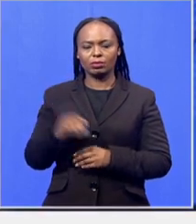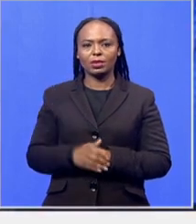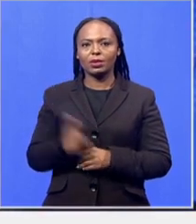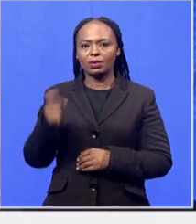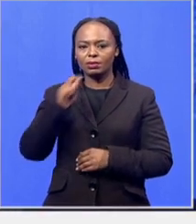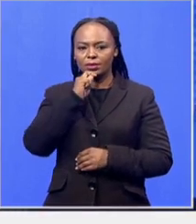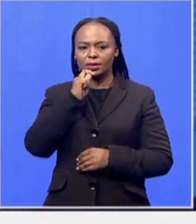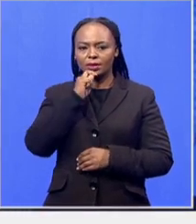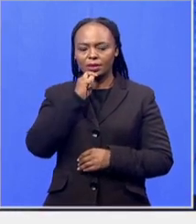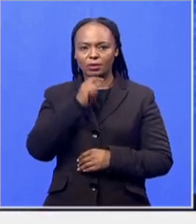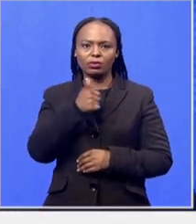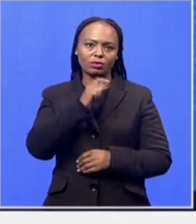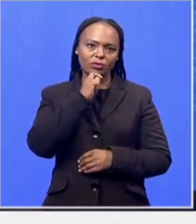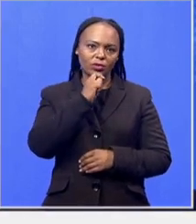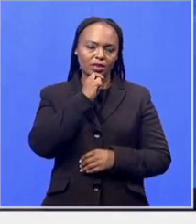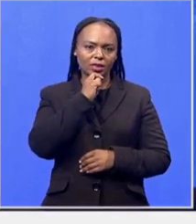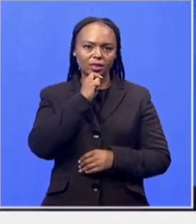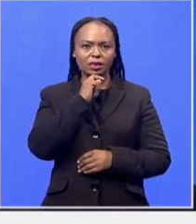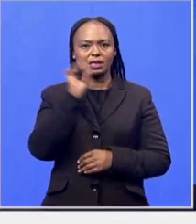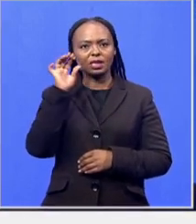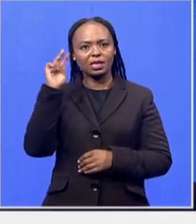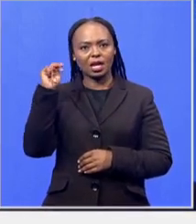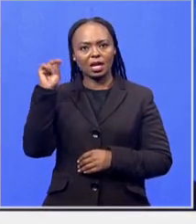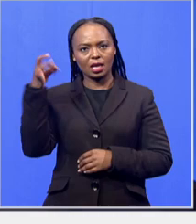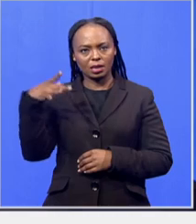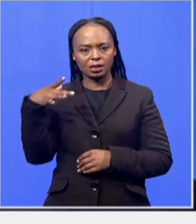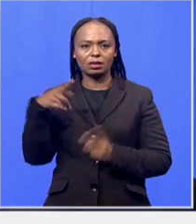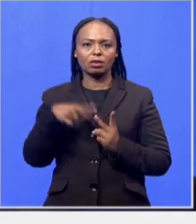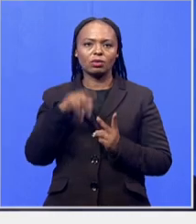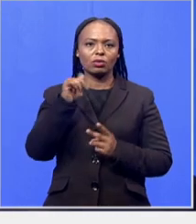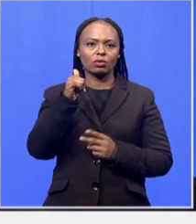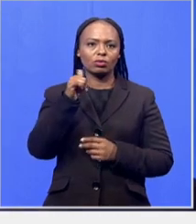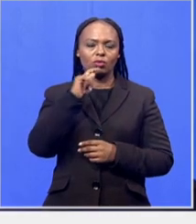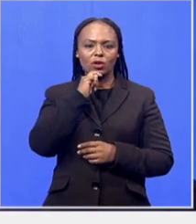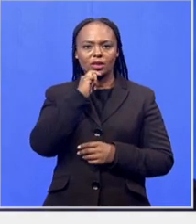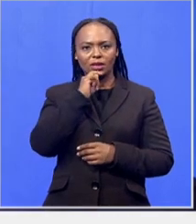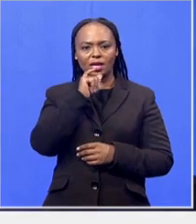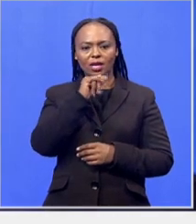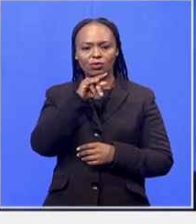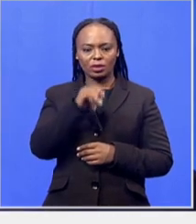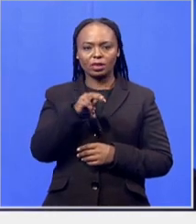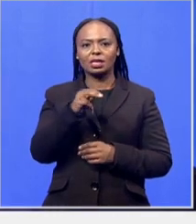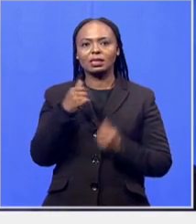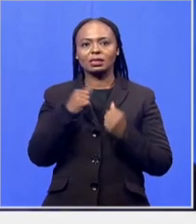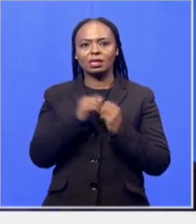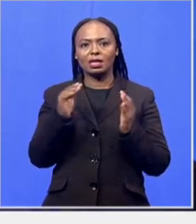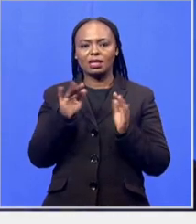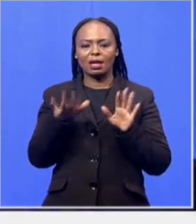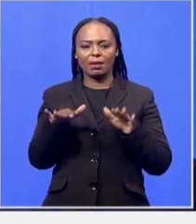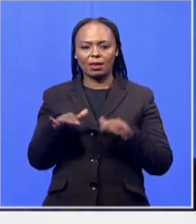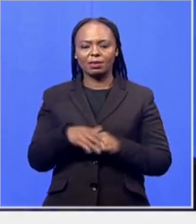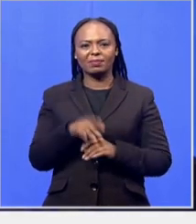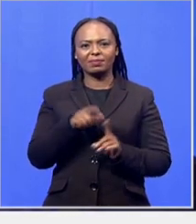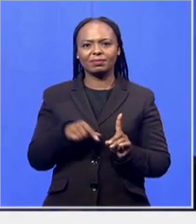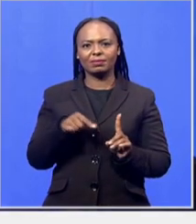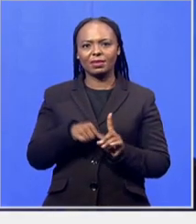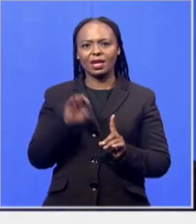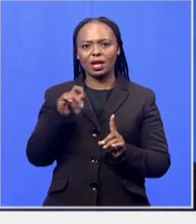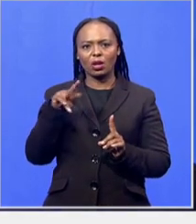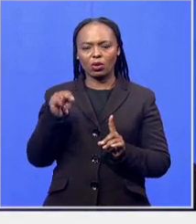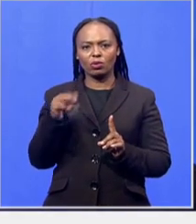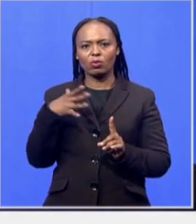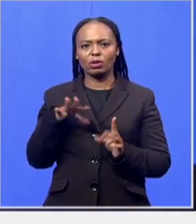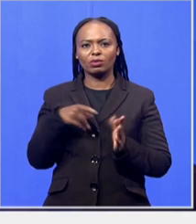Morning, Naledi. Morning, Eldrin. So let's start with April, the announcement that SpaceX owner Elon Musk wants to buy